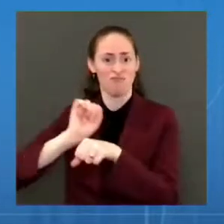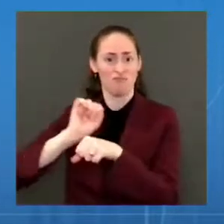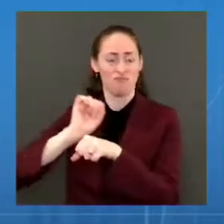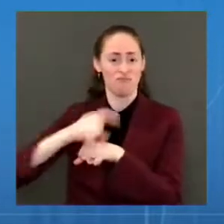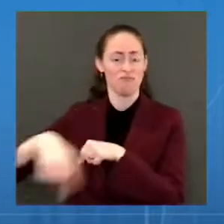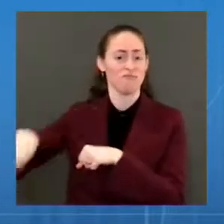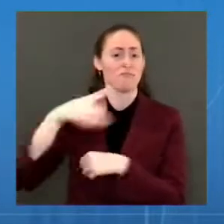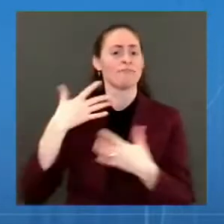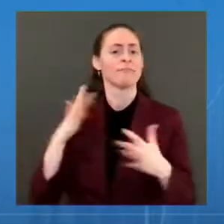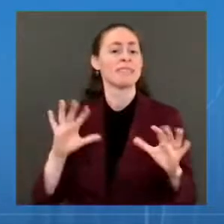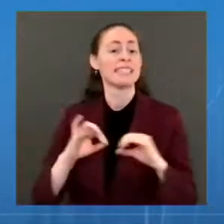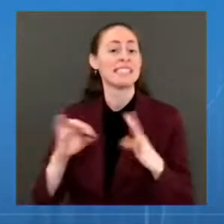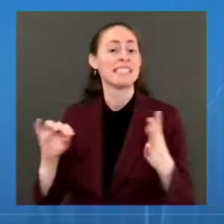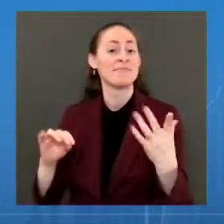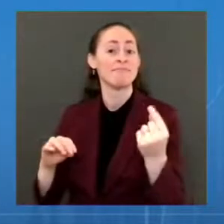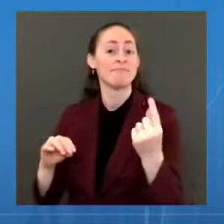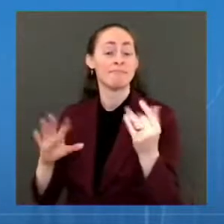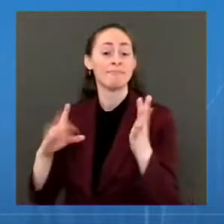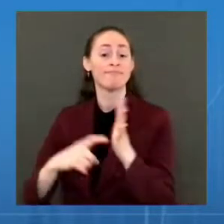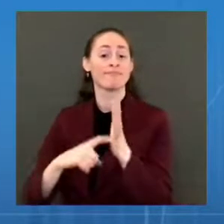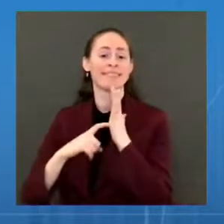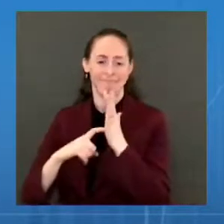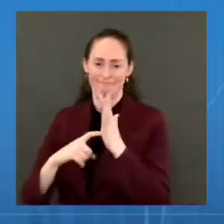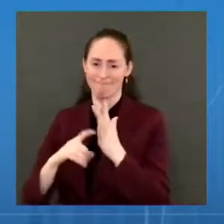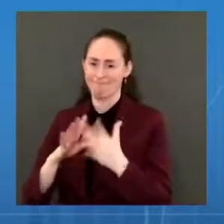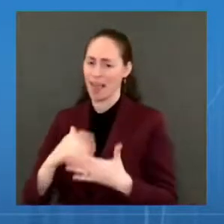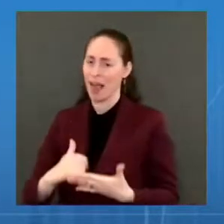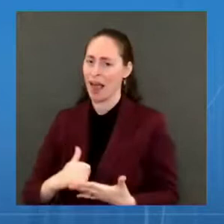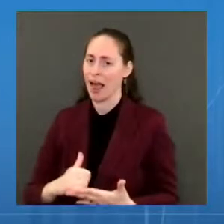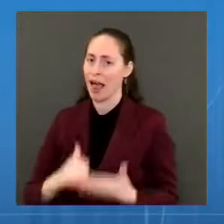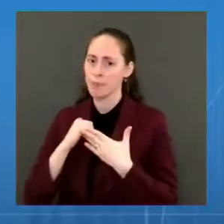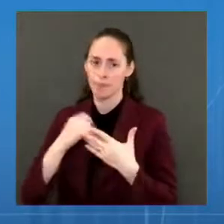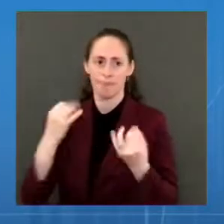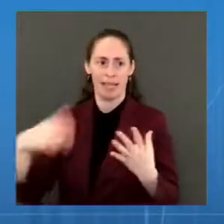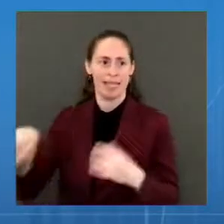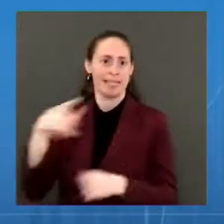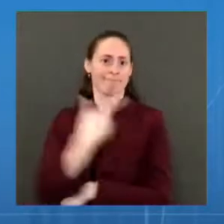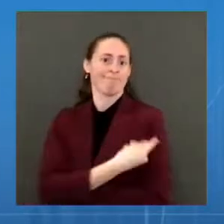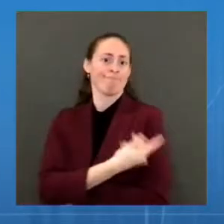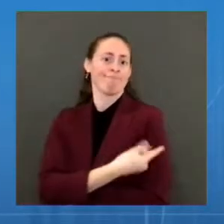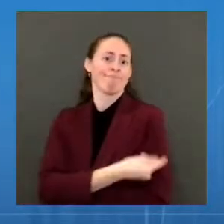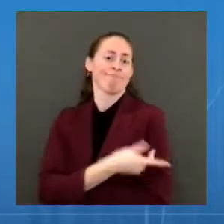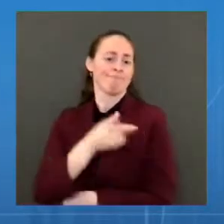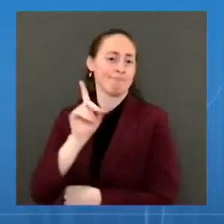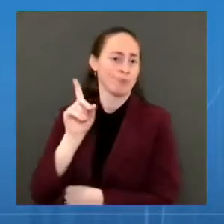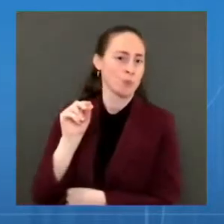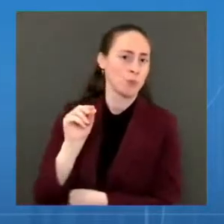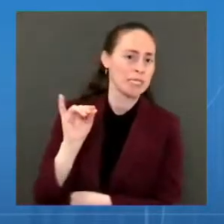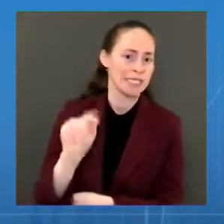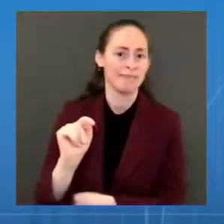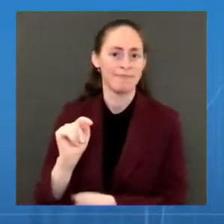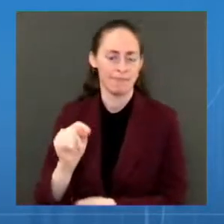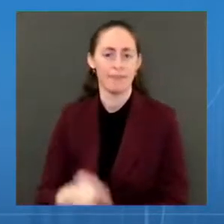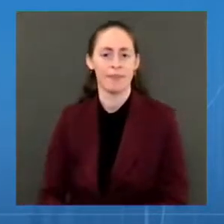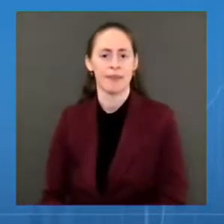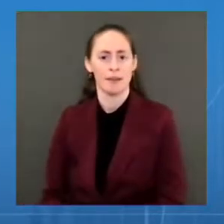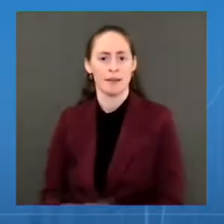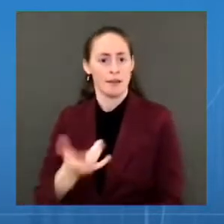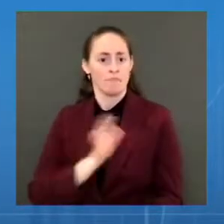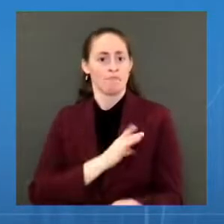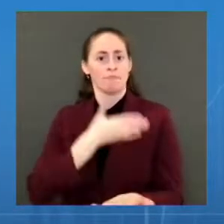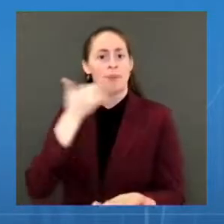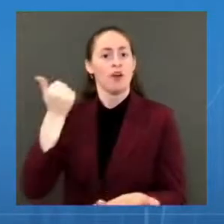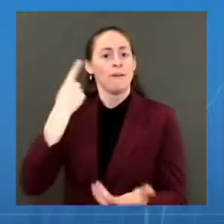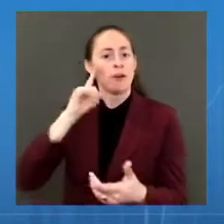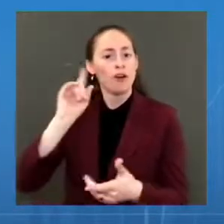work. They encourage more people to get vaccinated. Vaccination requirements are good for workers and the economy.